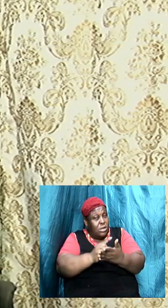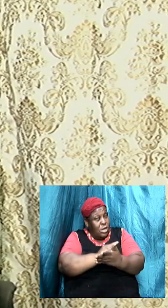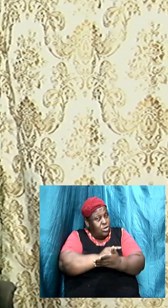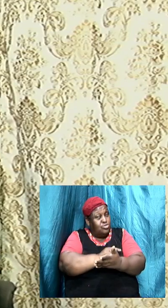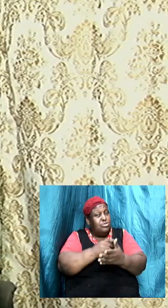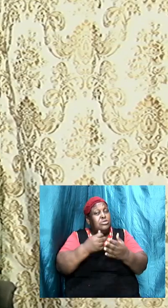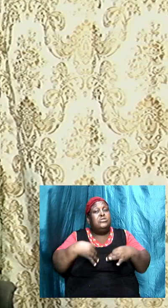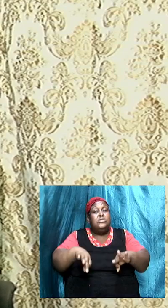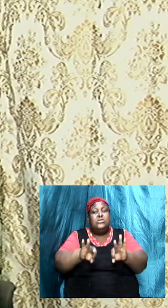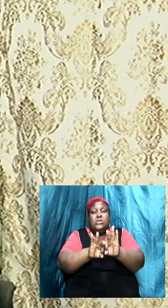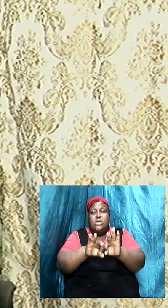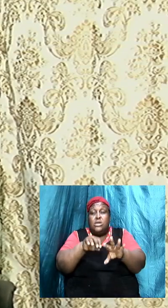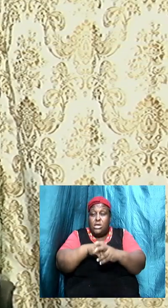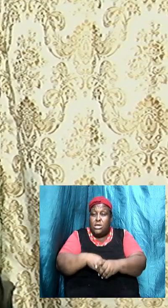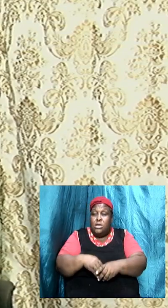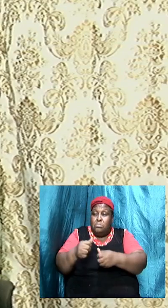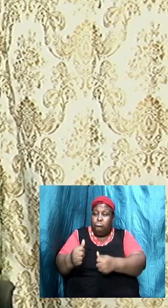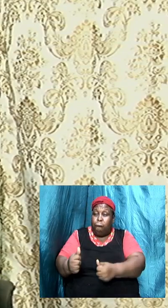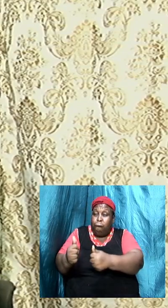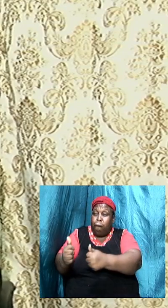If